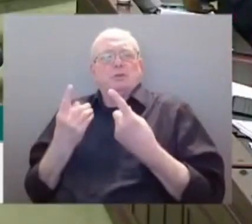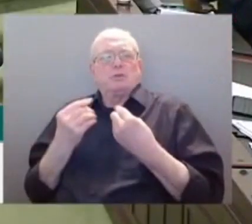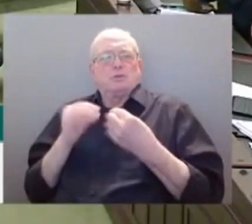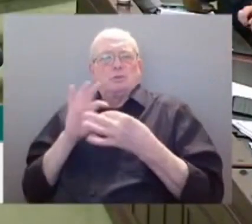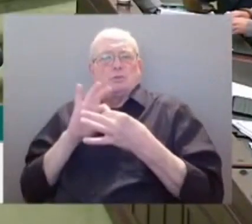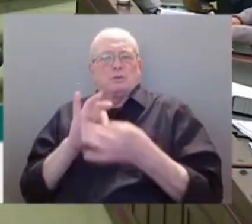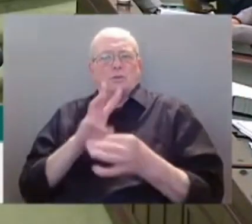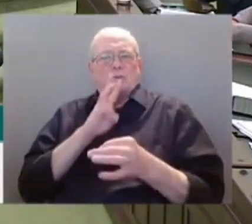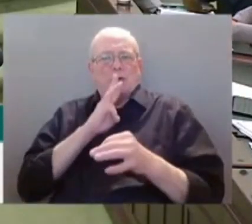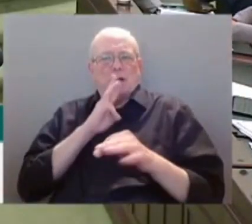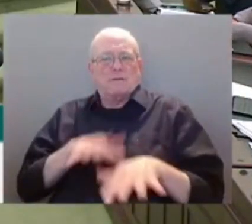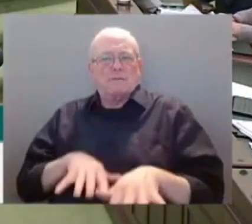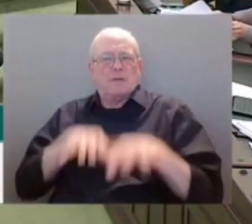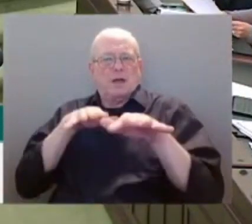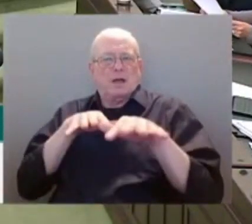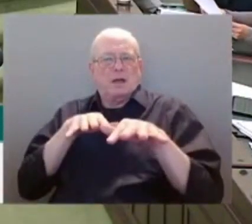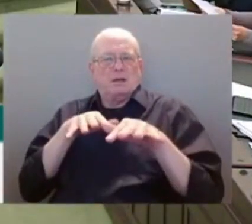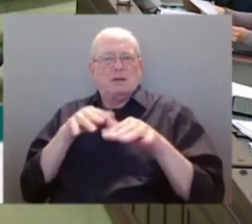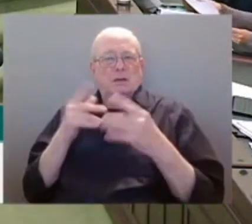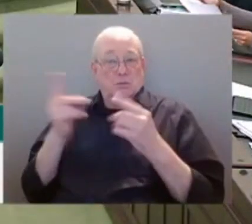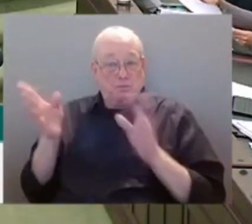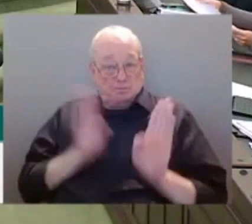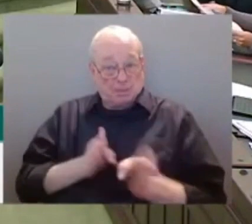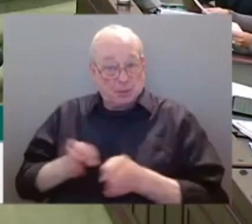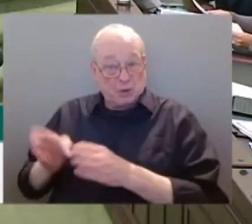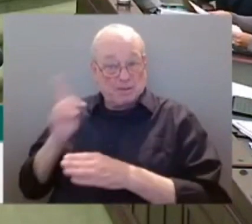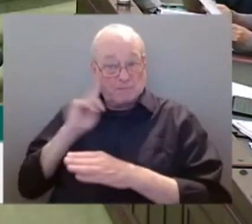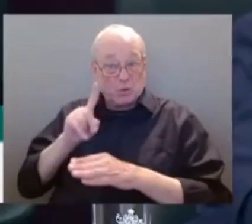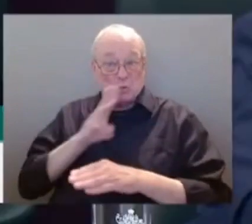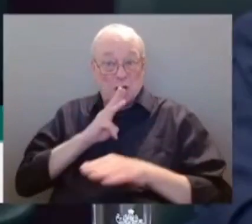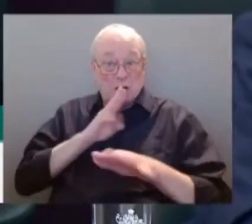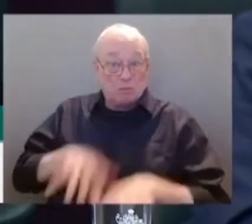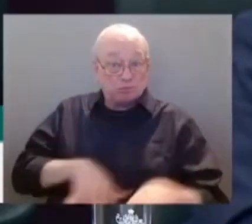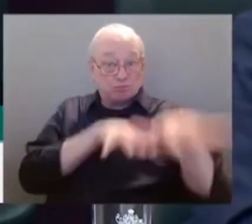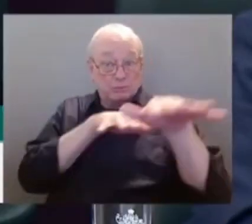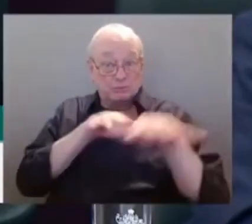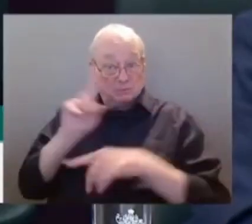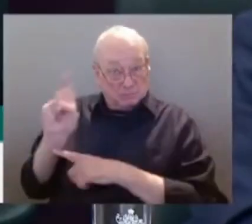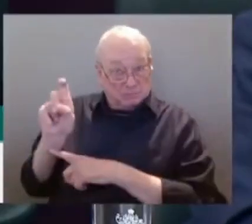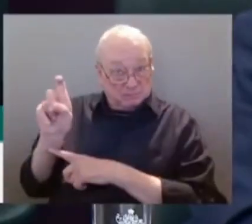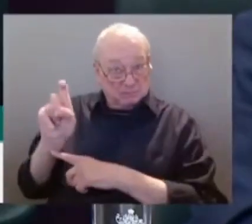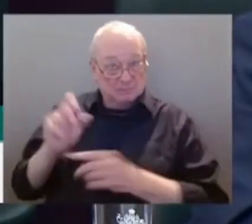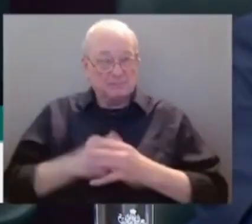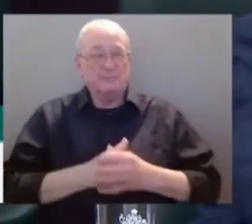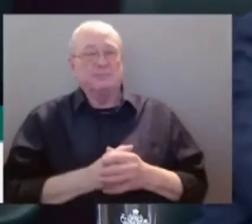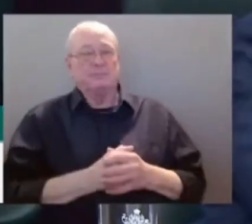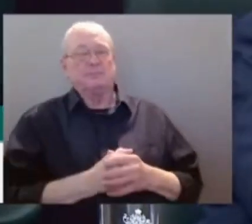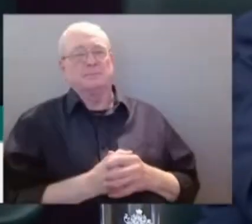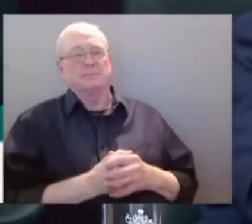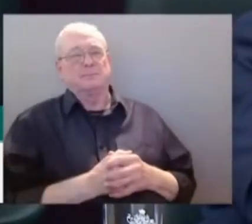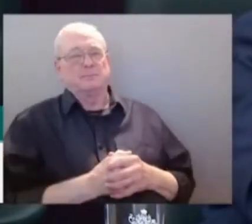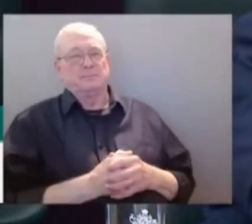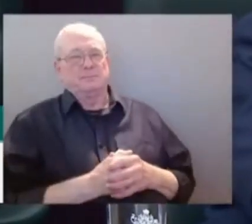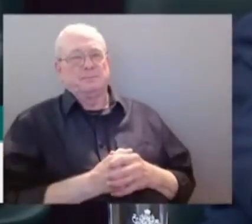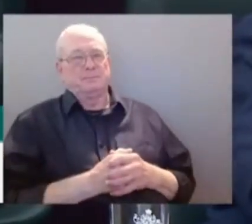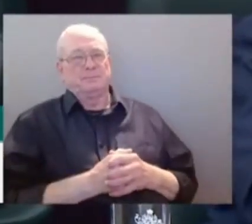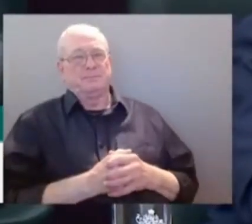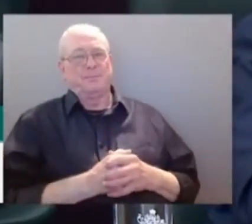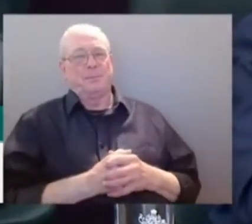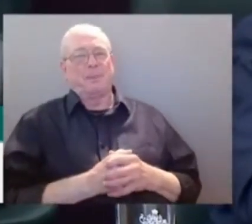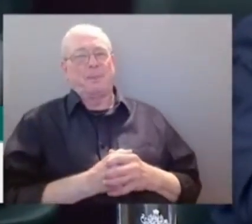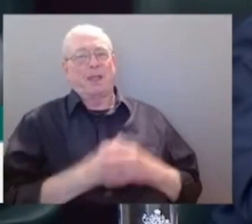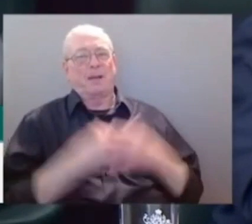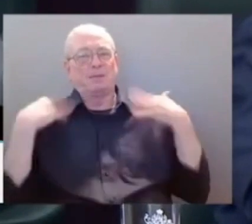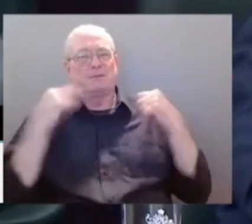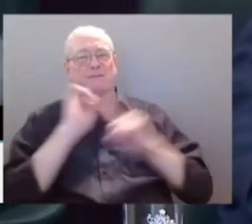the Minister of Environment and Protected Areas. Thank you very much, Mr. Speaker, and I do want to thank the member for that great question. As we've